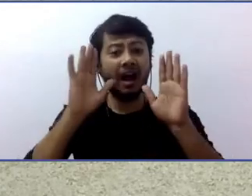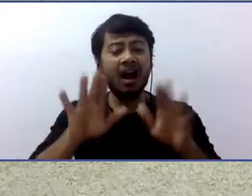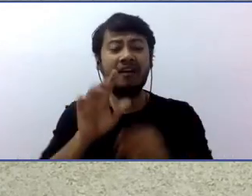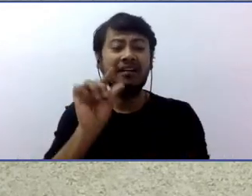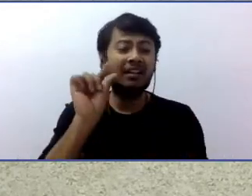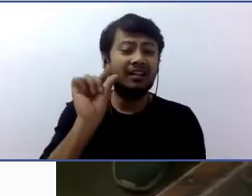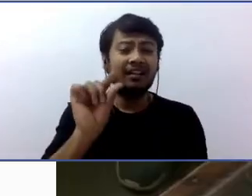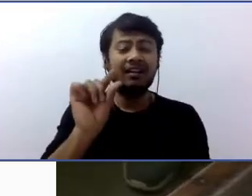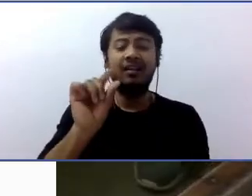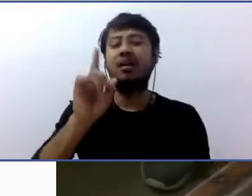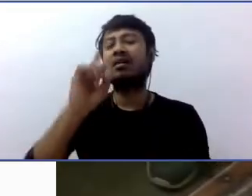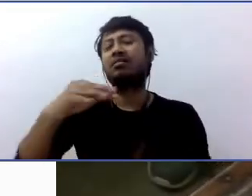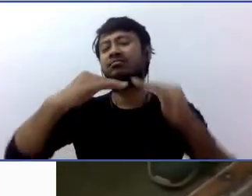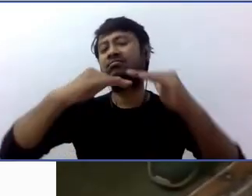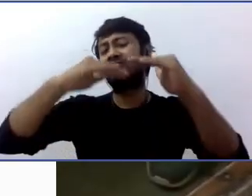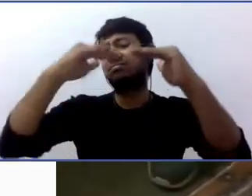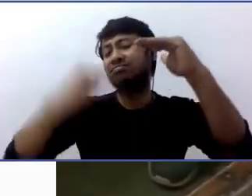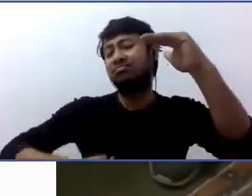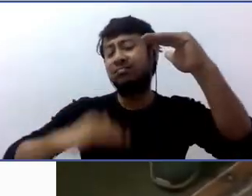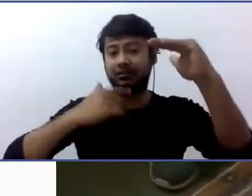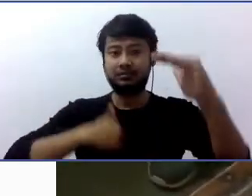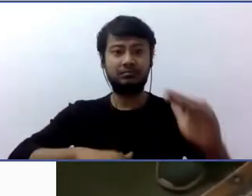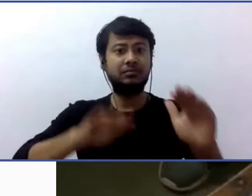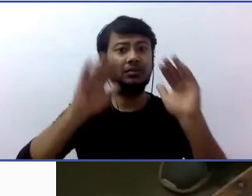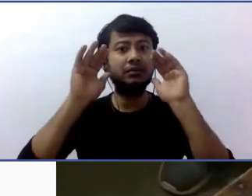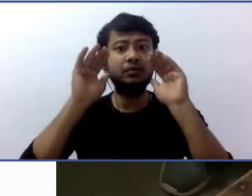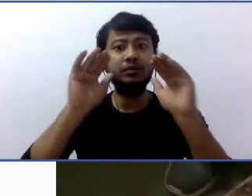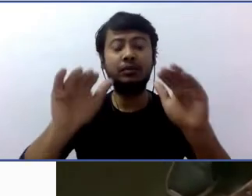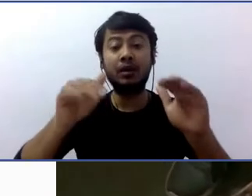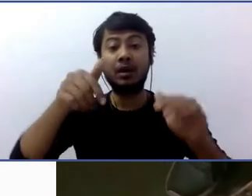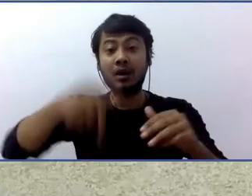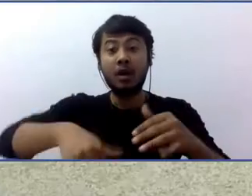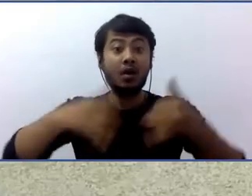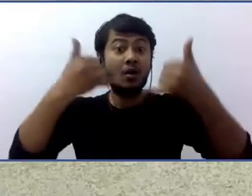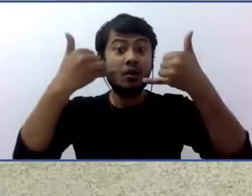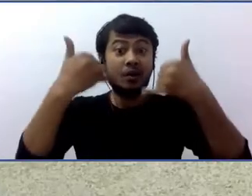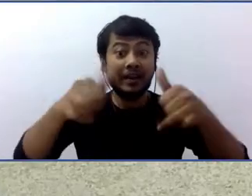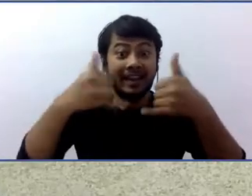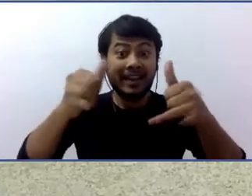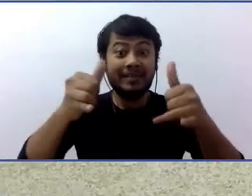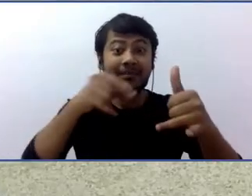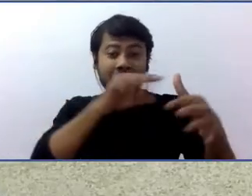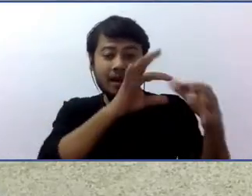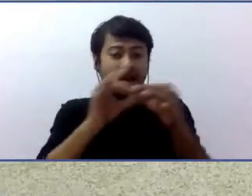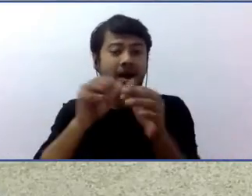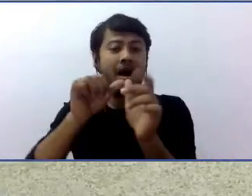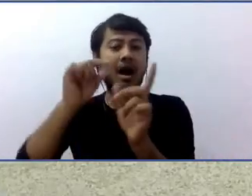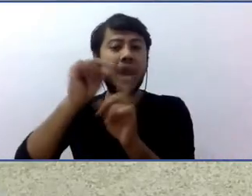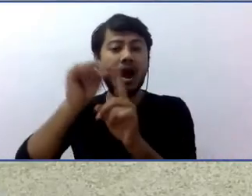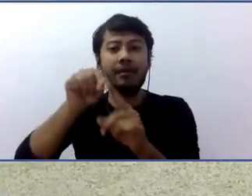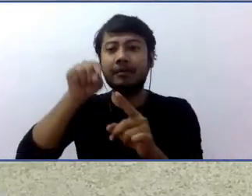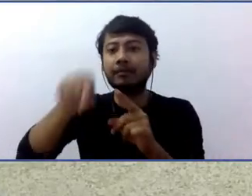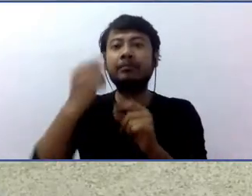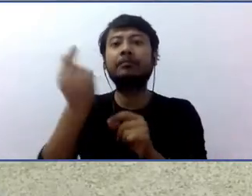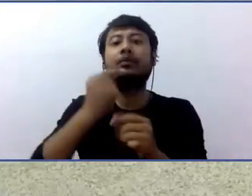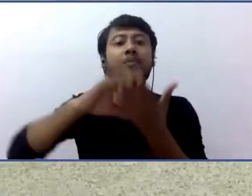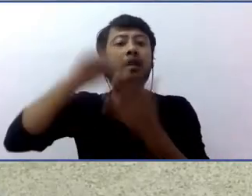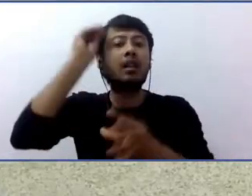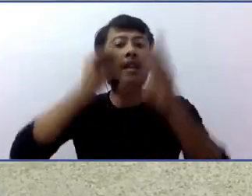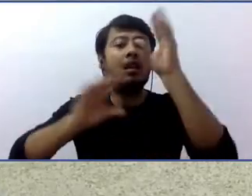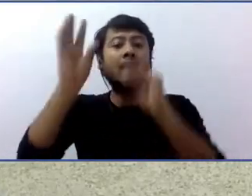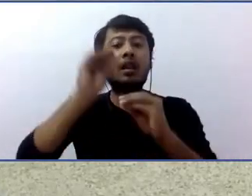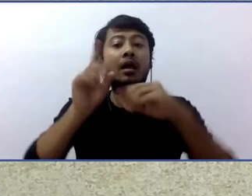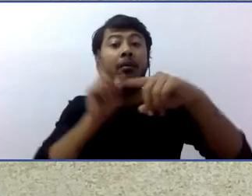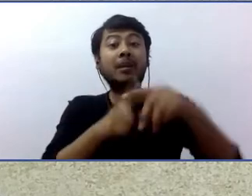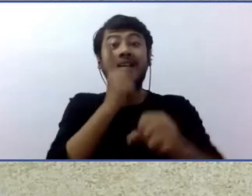learning, we come into the picture. We are building an interactive game-based learning platform for the deaf kids that will also act as a teaching aid for the